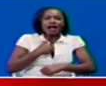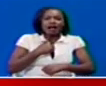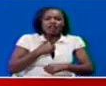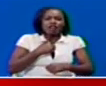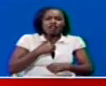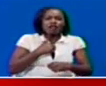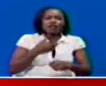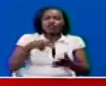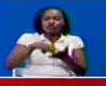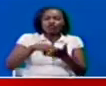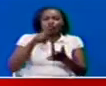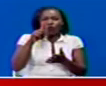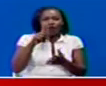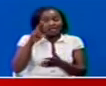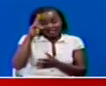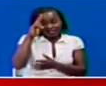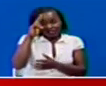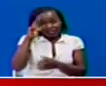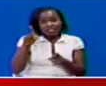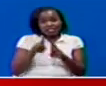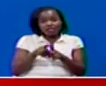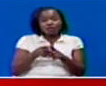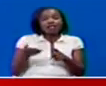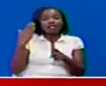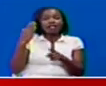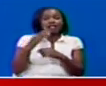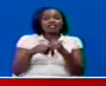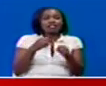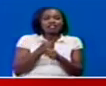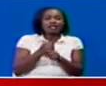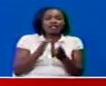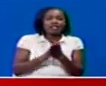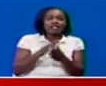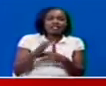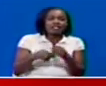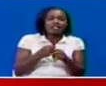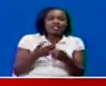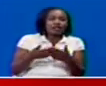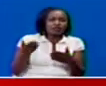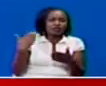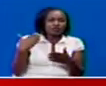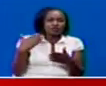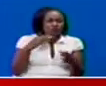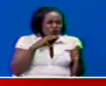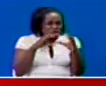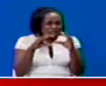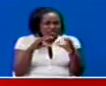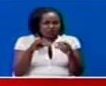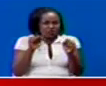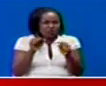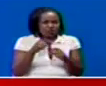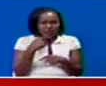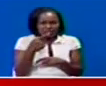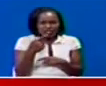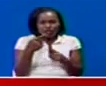reason. Even last year and the years before, I was a Minister for Education, but my colleagues tell me that you could tell from the